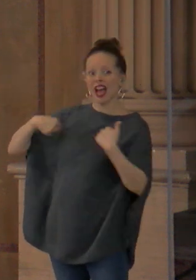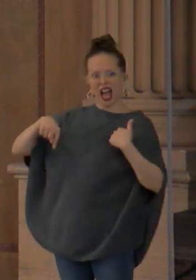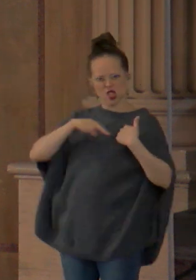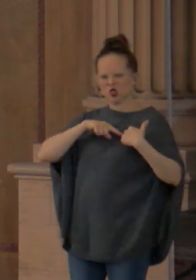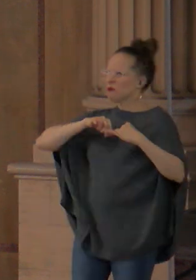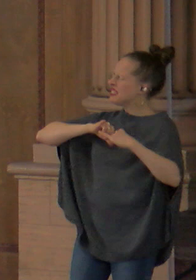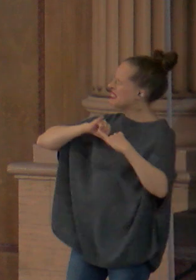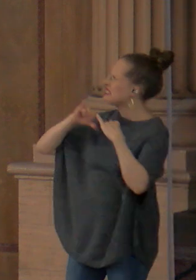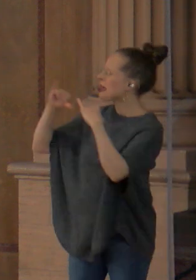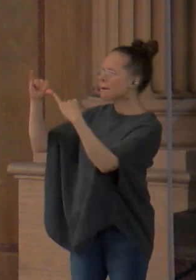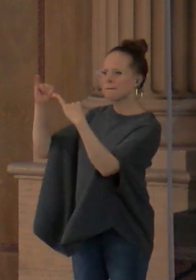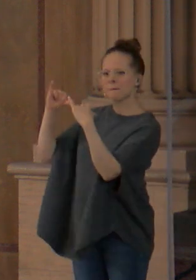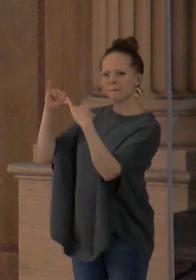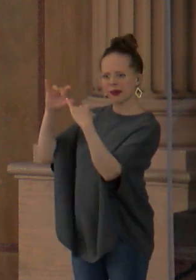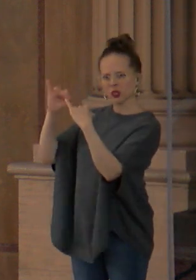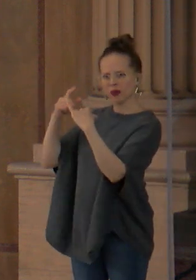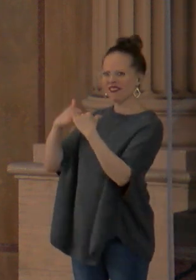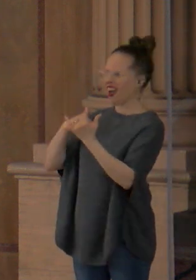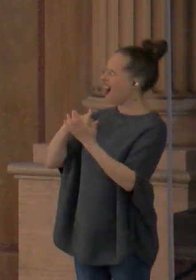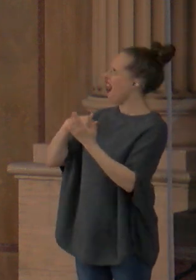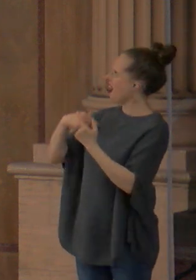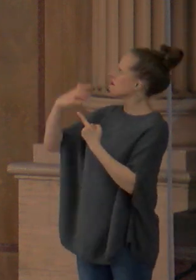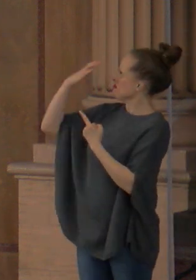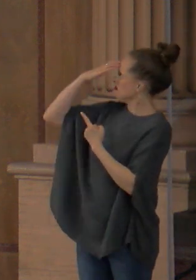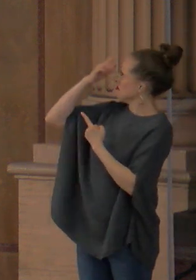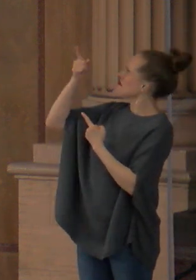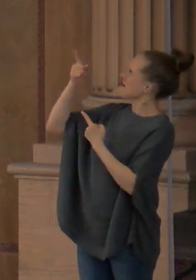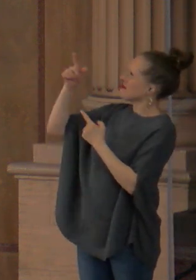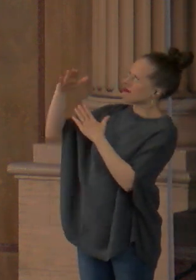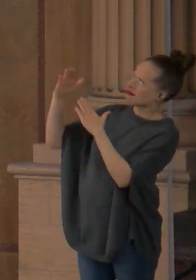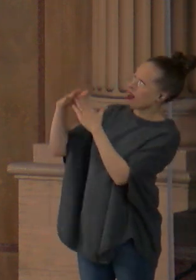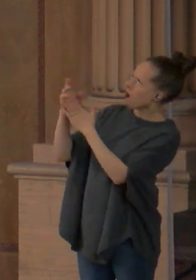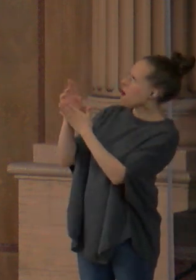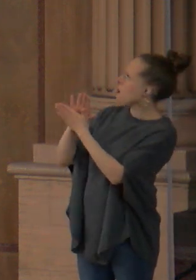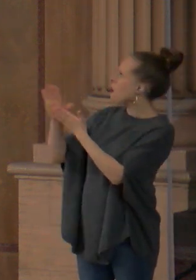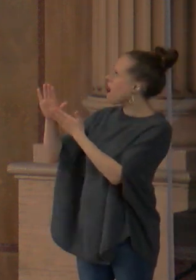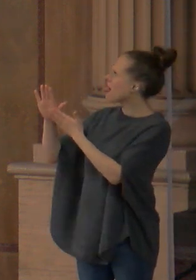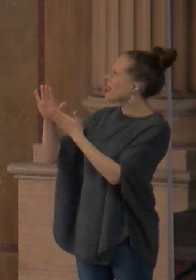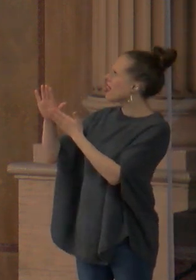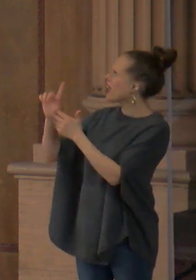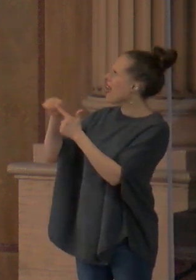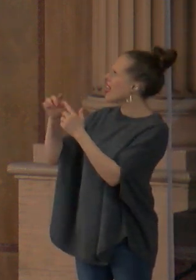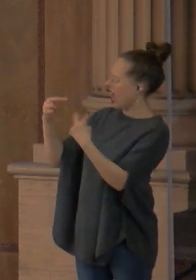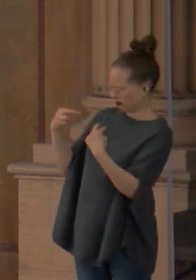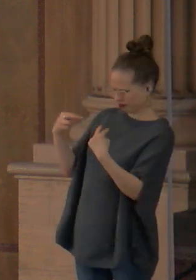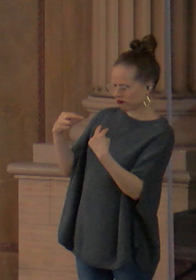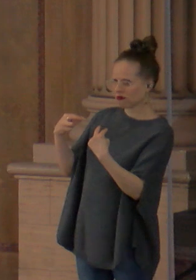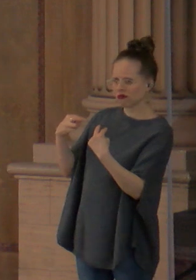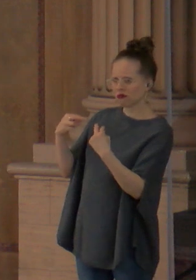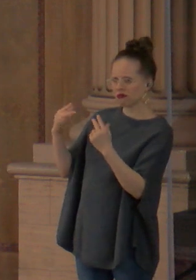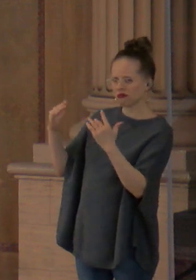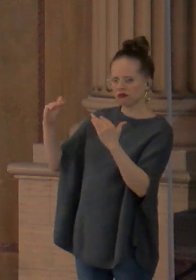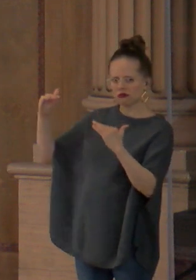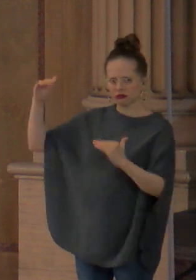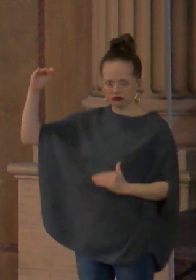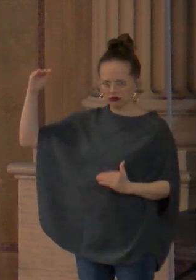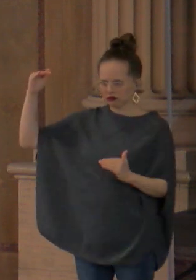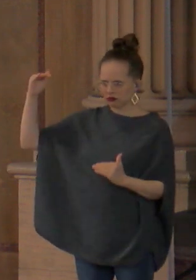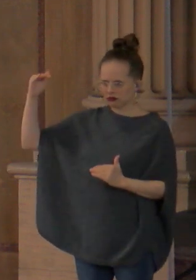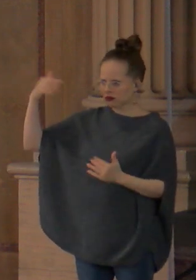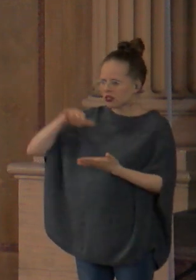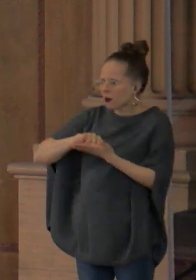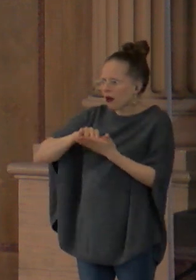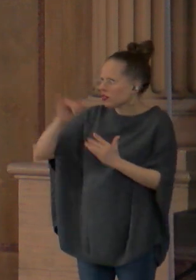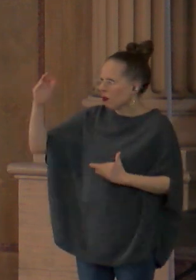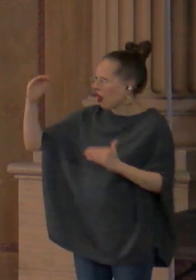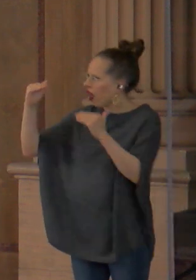And if we see him as that holy, and we see ourselves, honestly, there's no way we could ever think that we could measure up. I if you walk